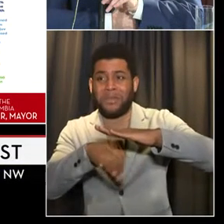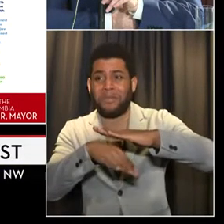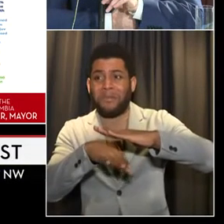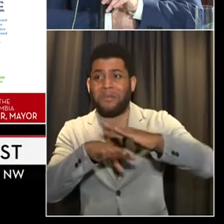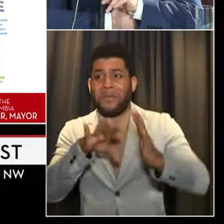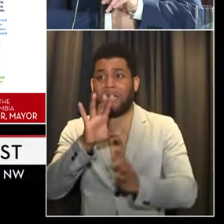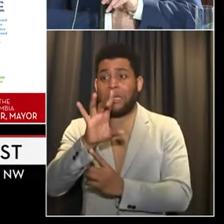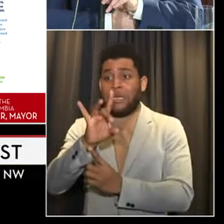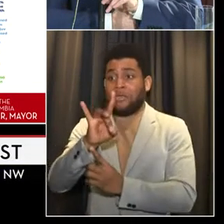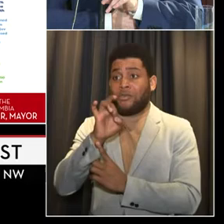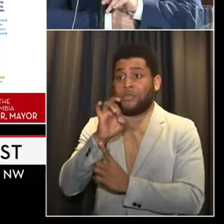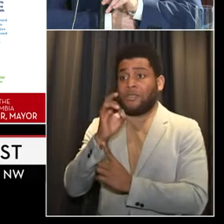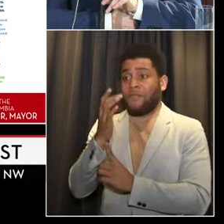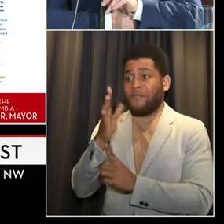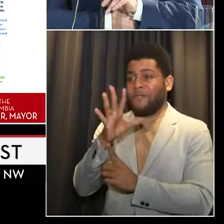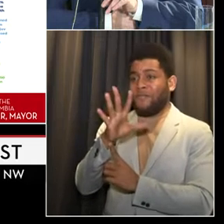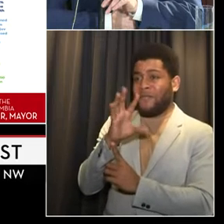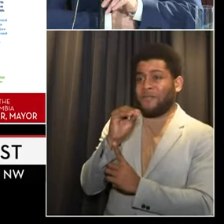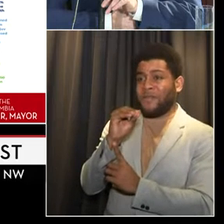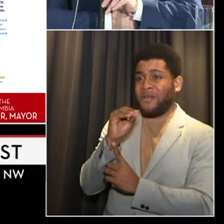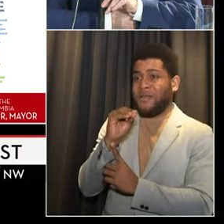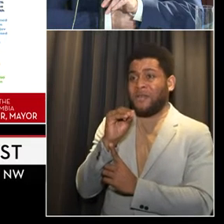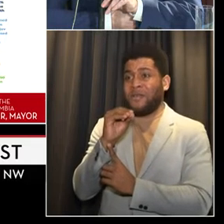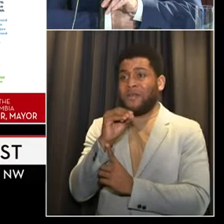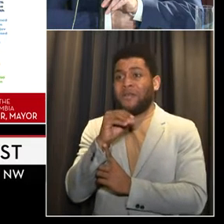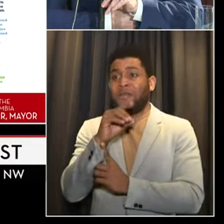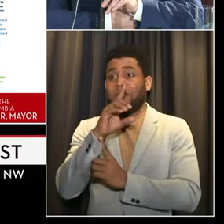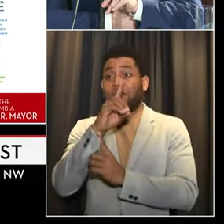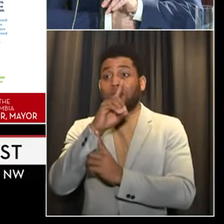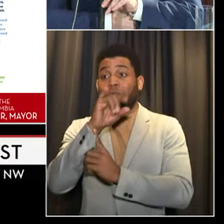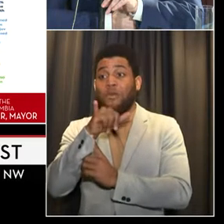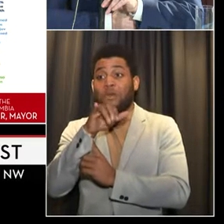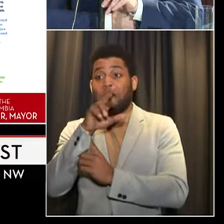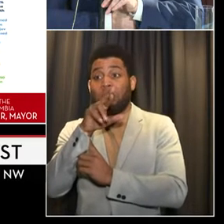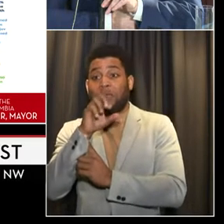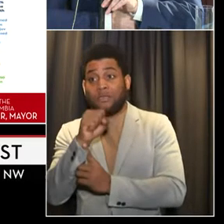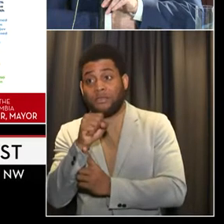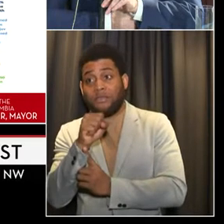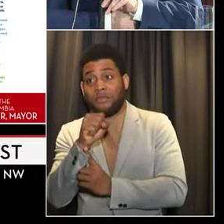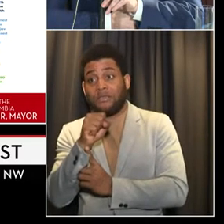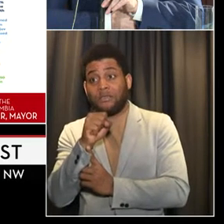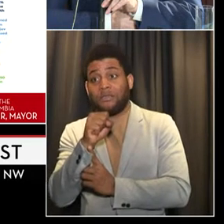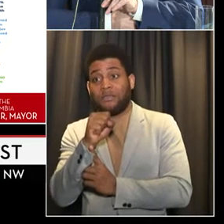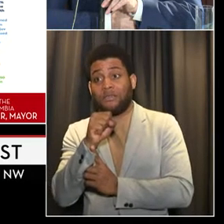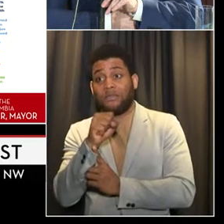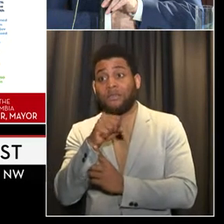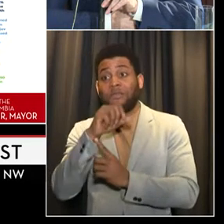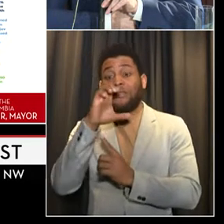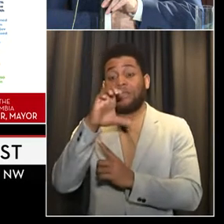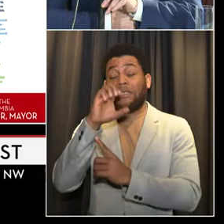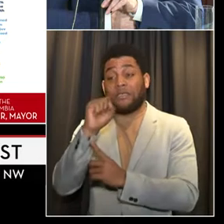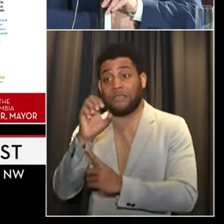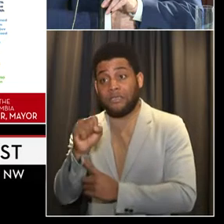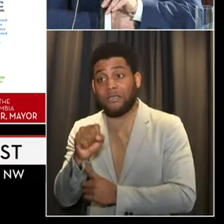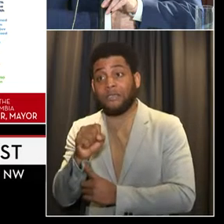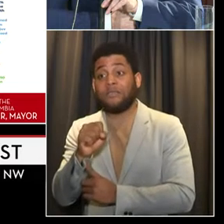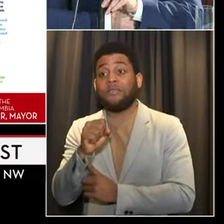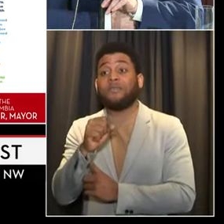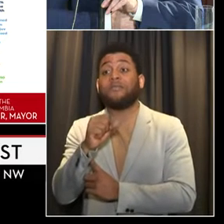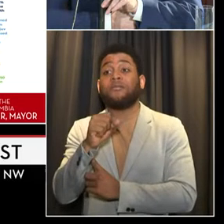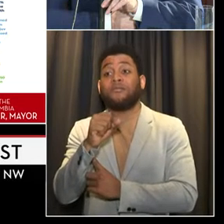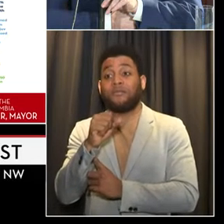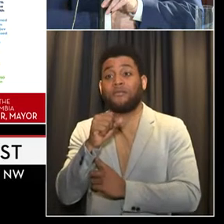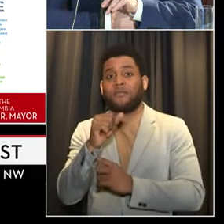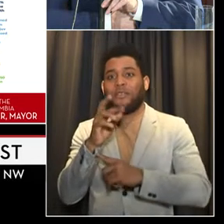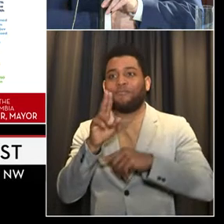youth at DYRS to about 100 and change over the past couple of years. CSS has also saw a pretty substantial decrease